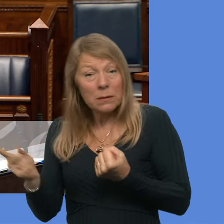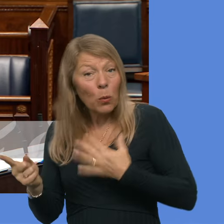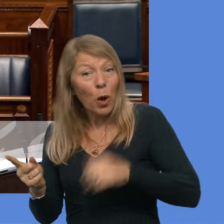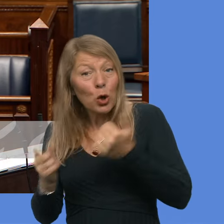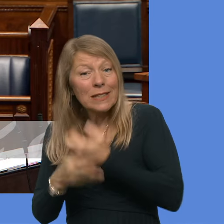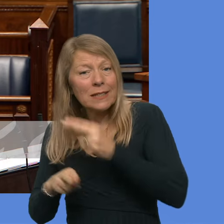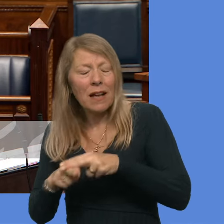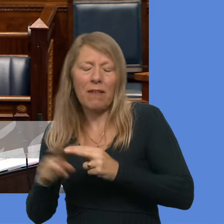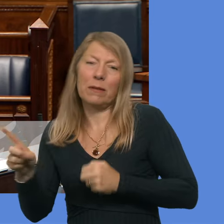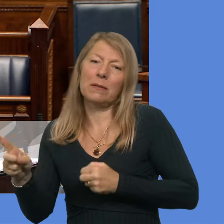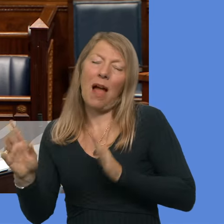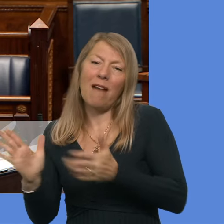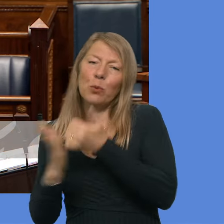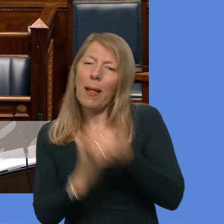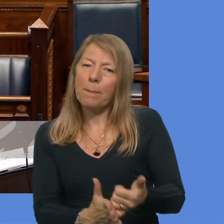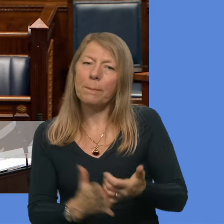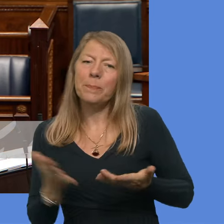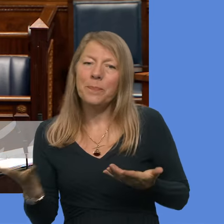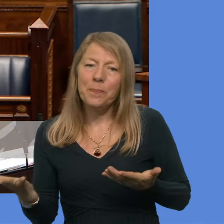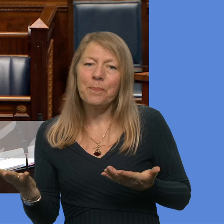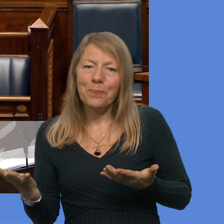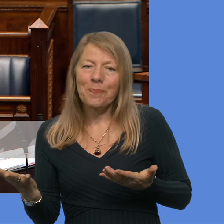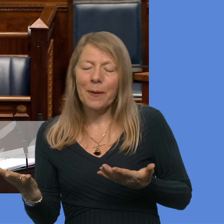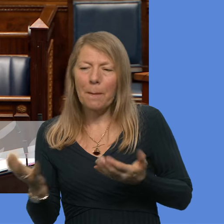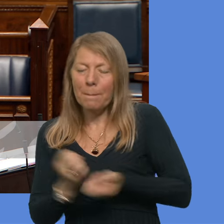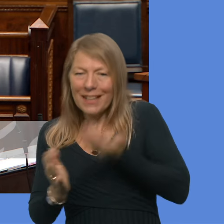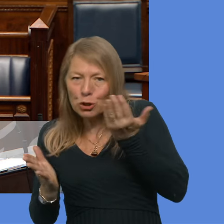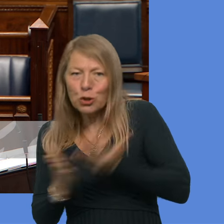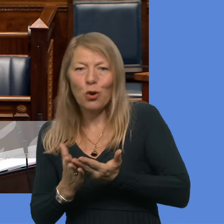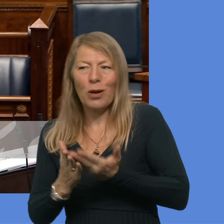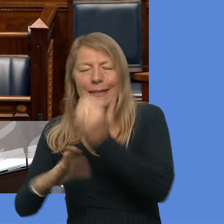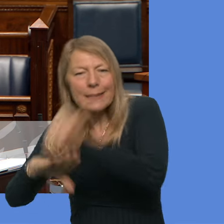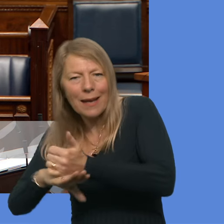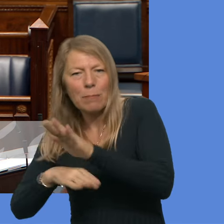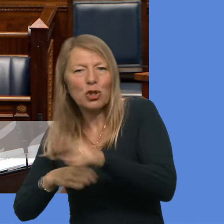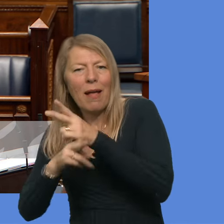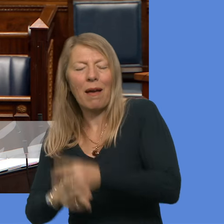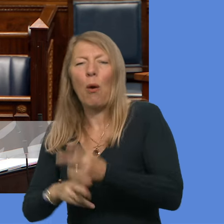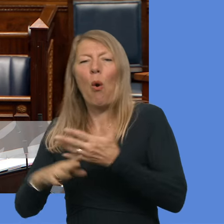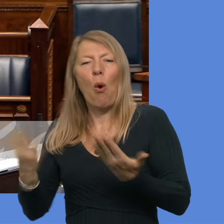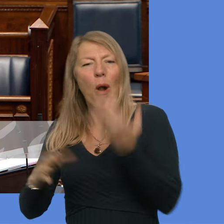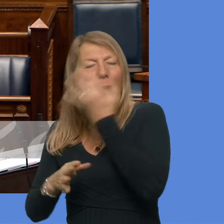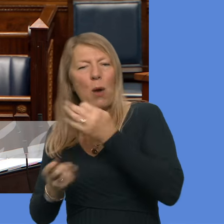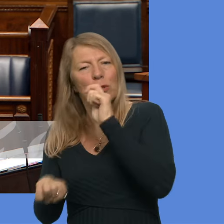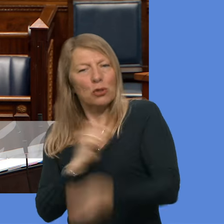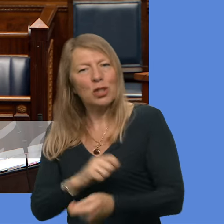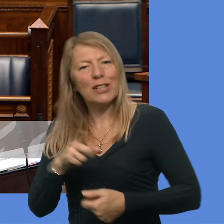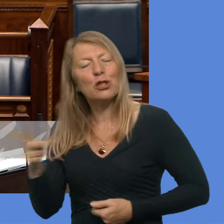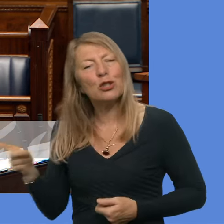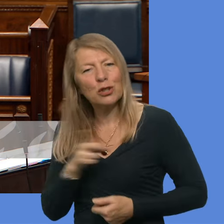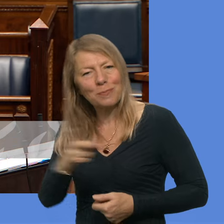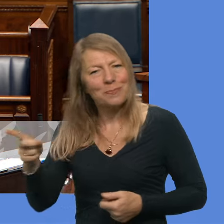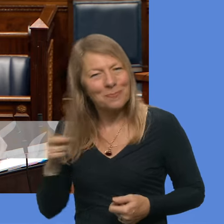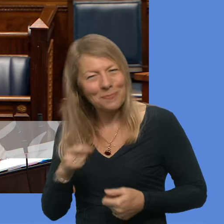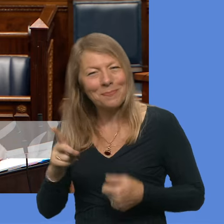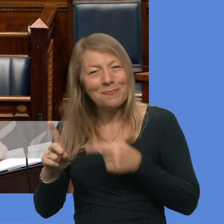access either education skills or directly into work. And if the childcare is a significant issue and all of that, the affordability of